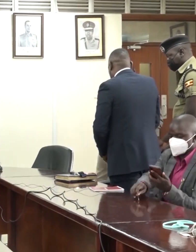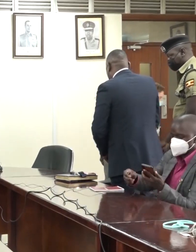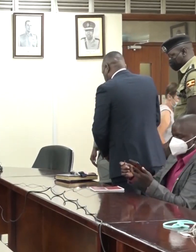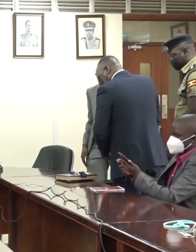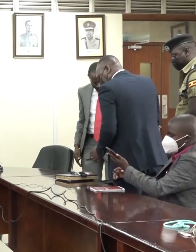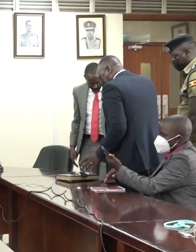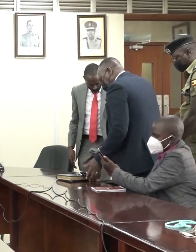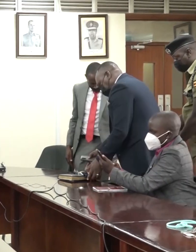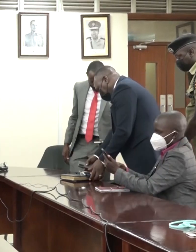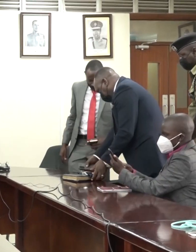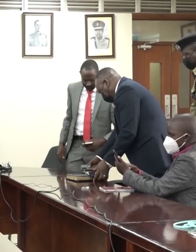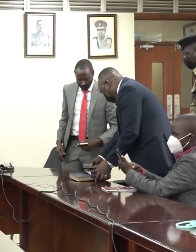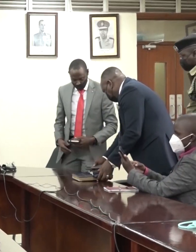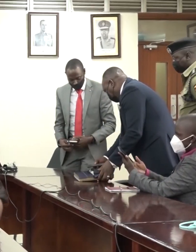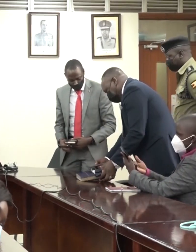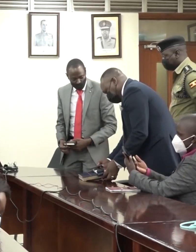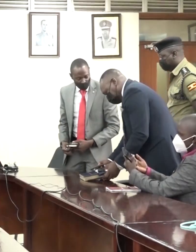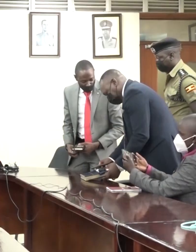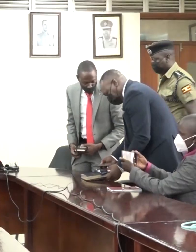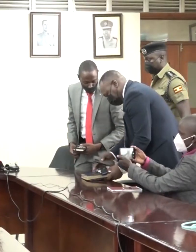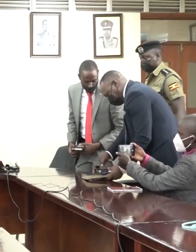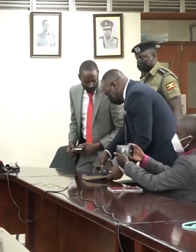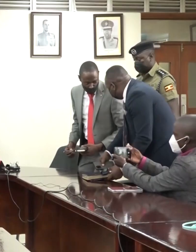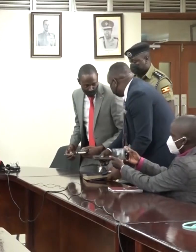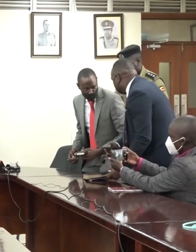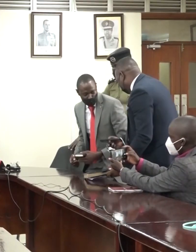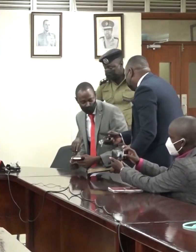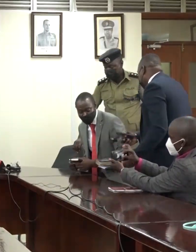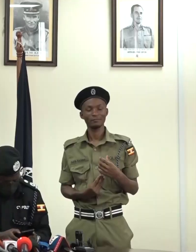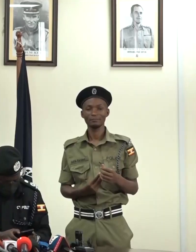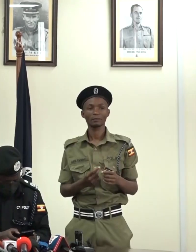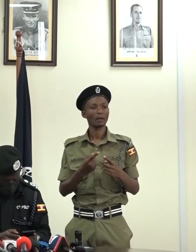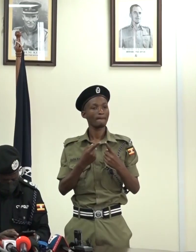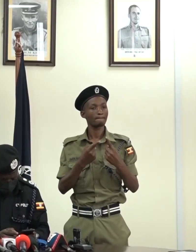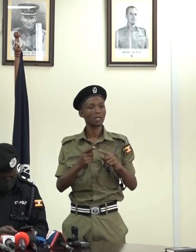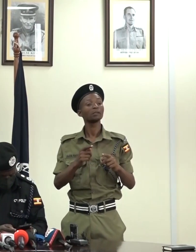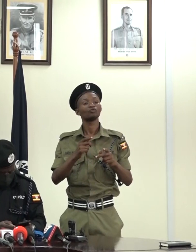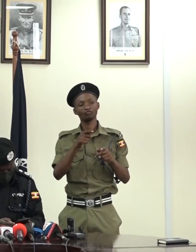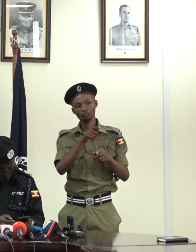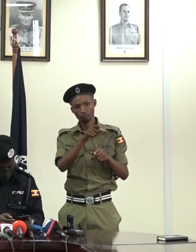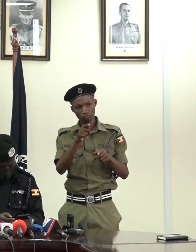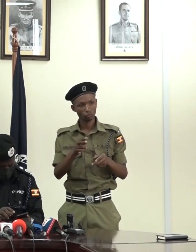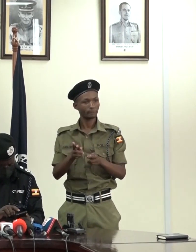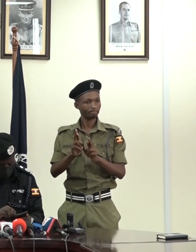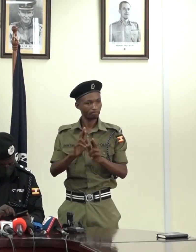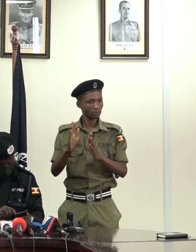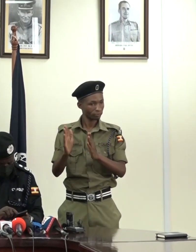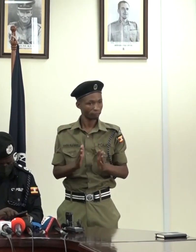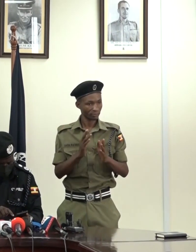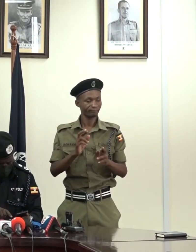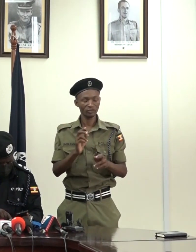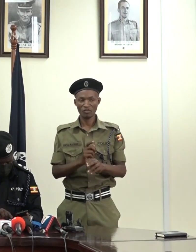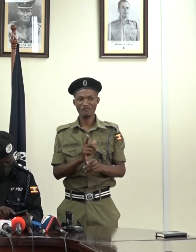of the terror attack that took security agencies in Uganda by surprise in a partially remote village of